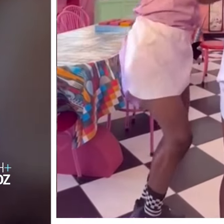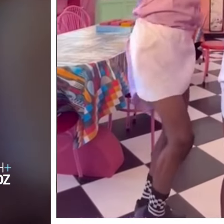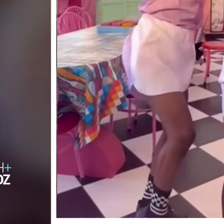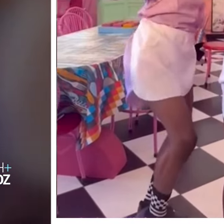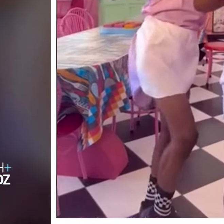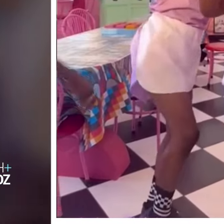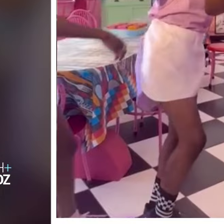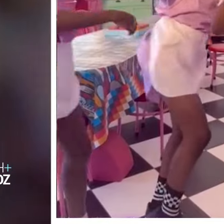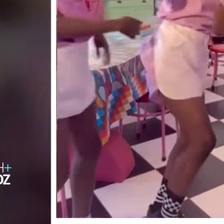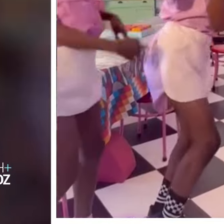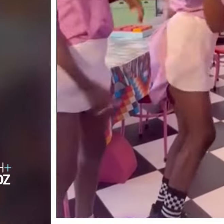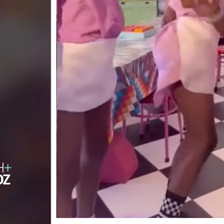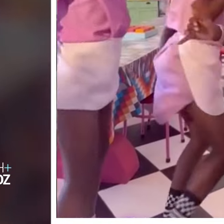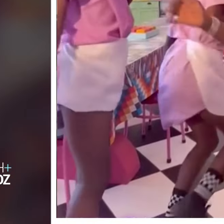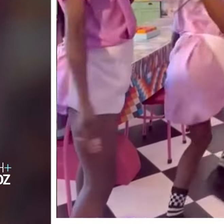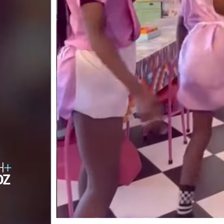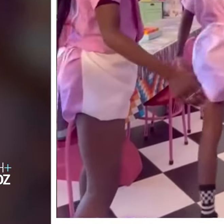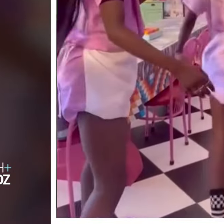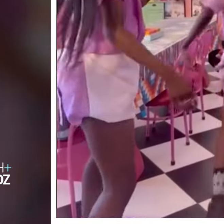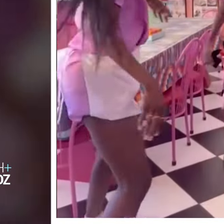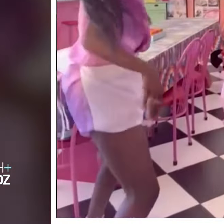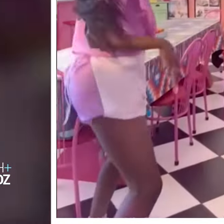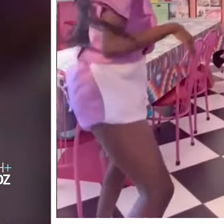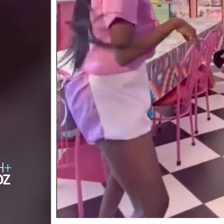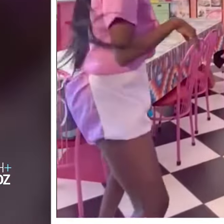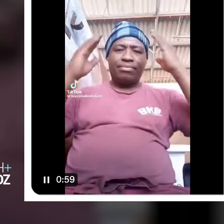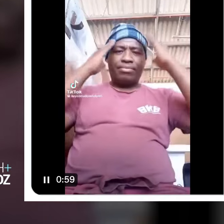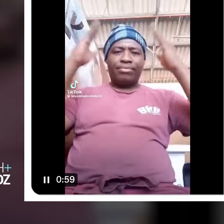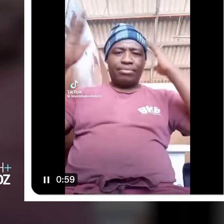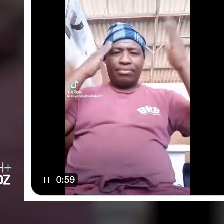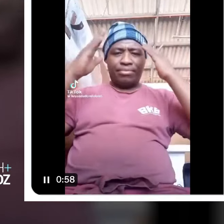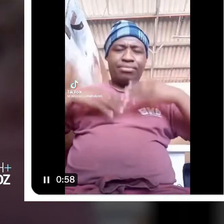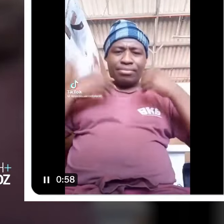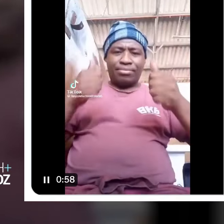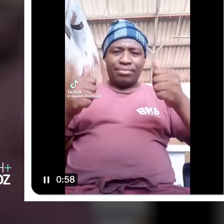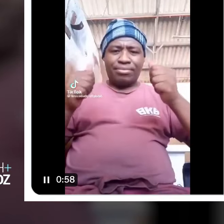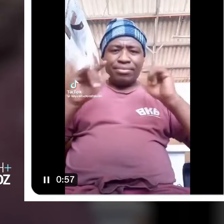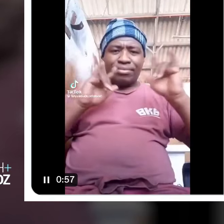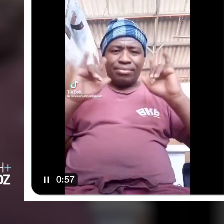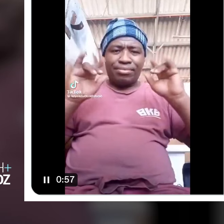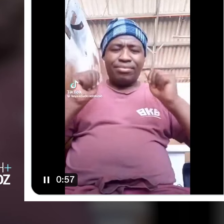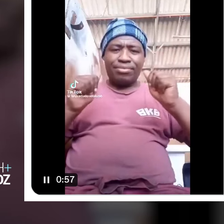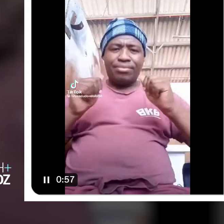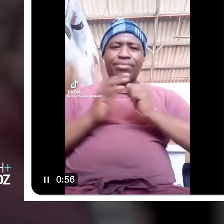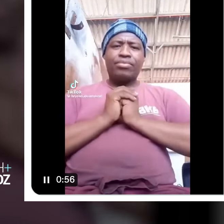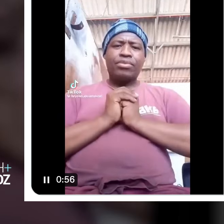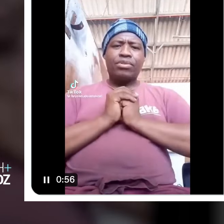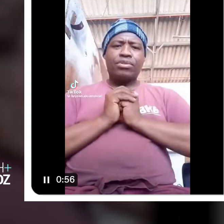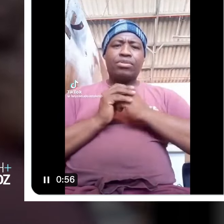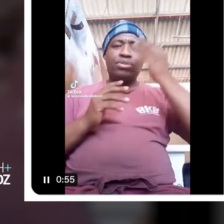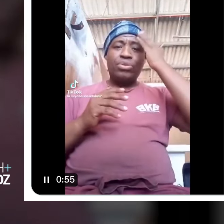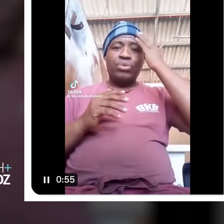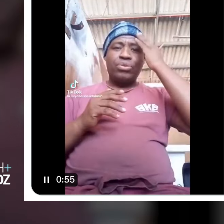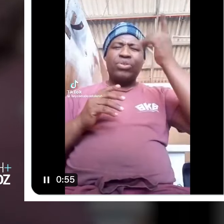remember this especially because we communicate in ways beyond just talking even if we don't mean to our actions can affect people